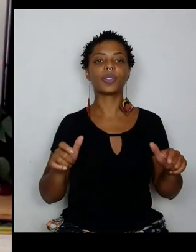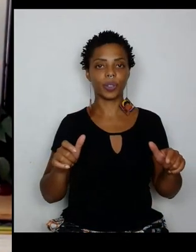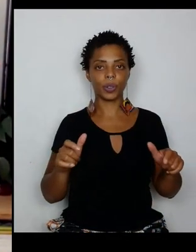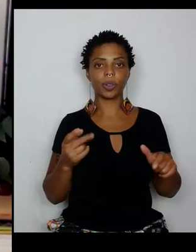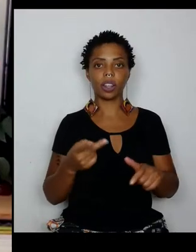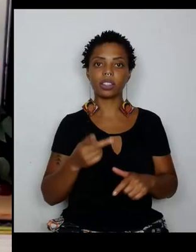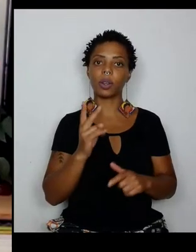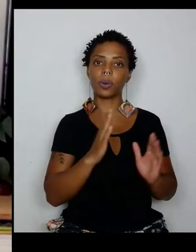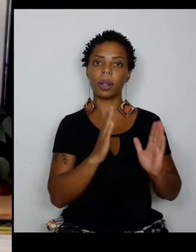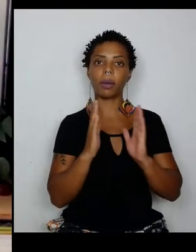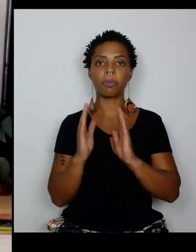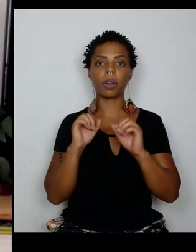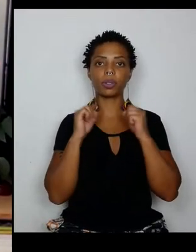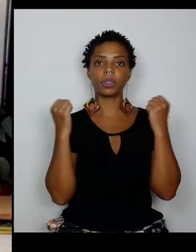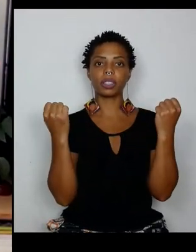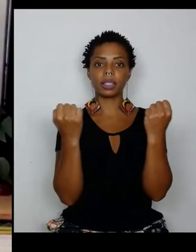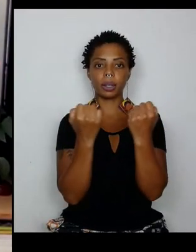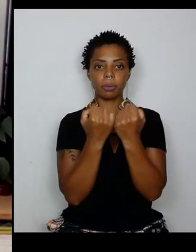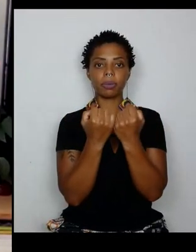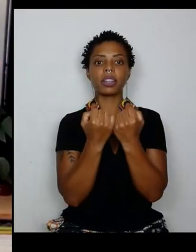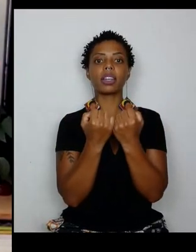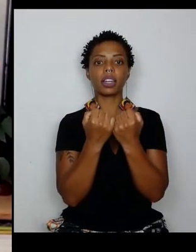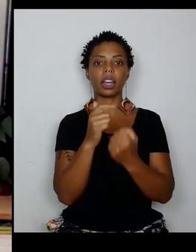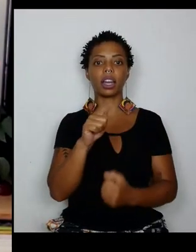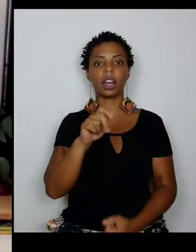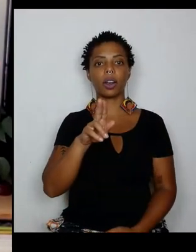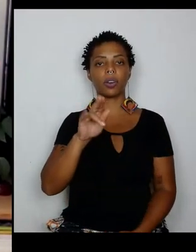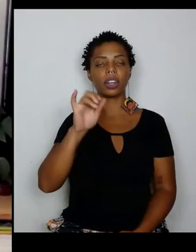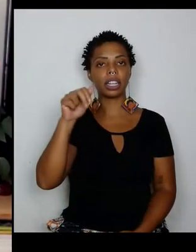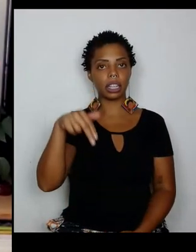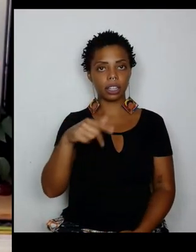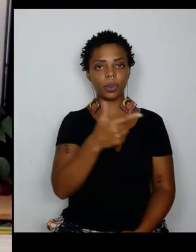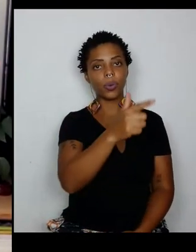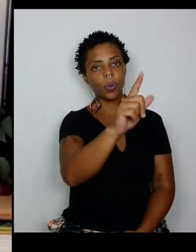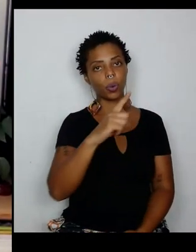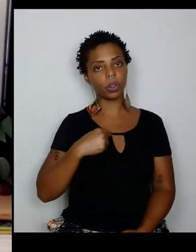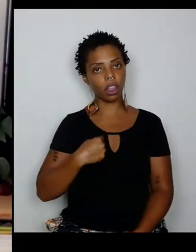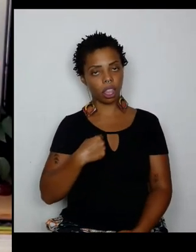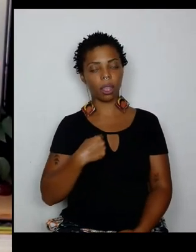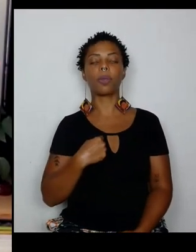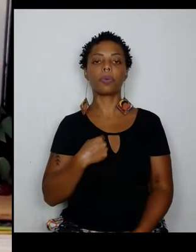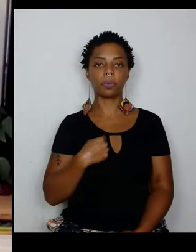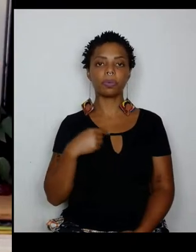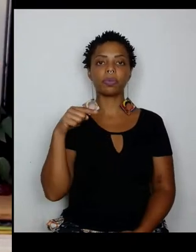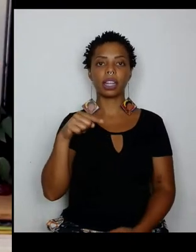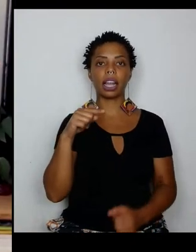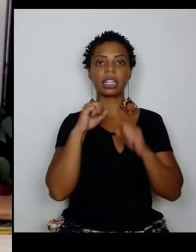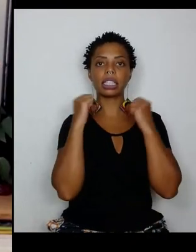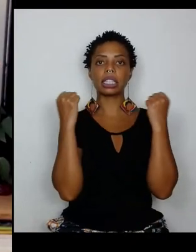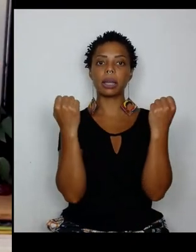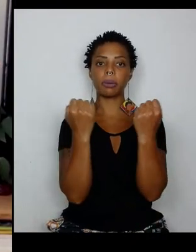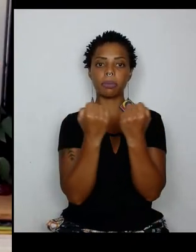welcome everyone this is the second session of our seminar gun the other ni